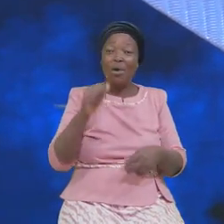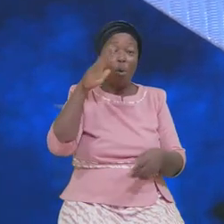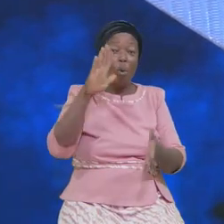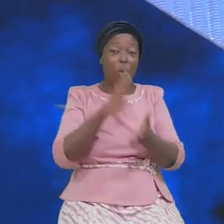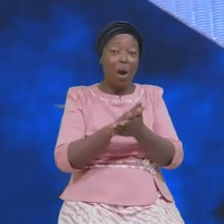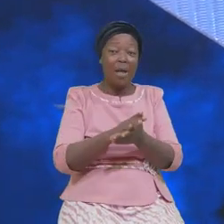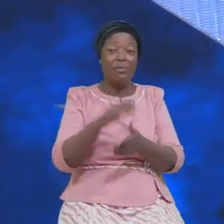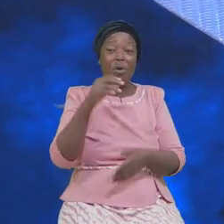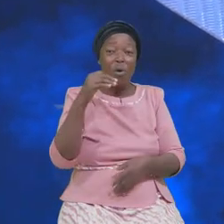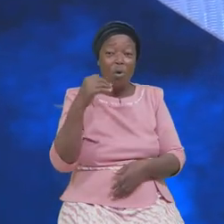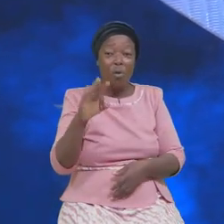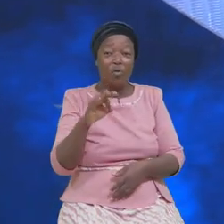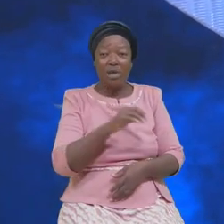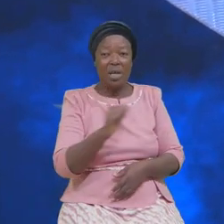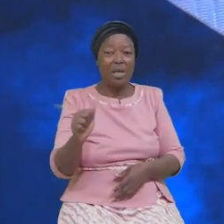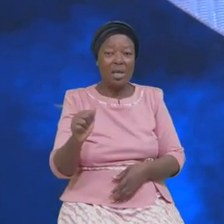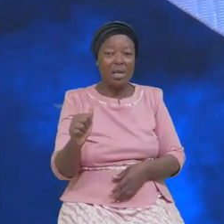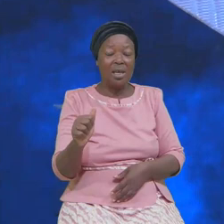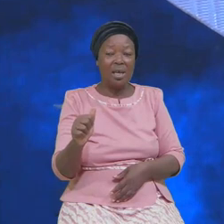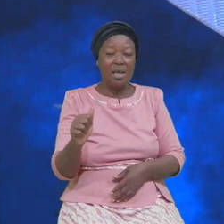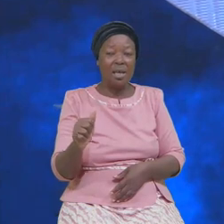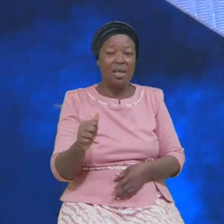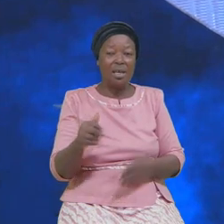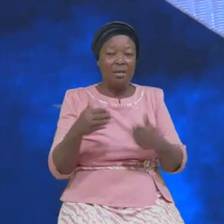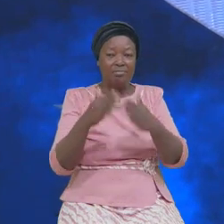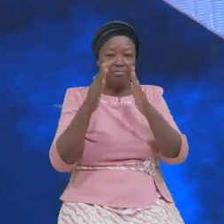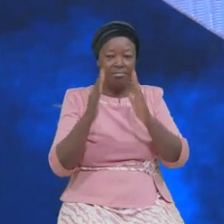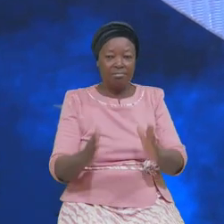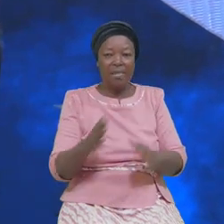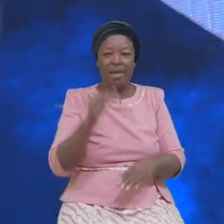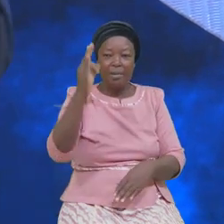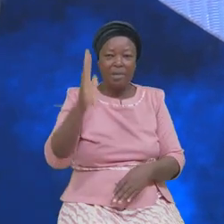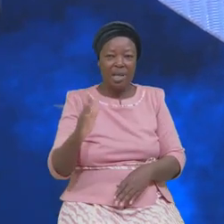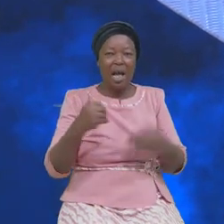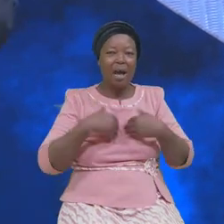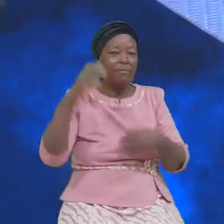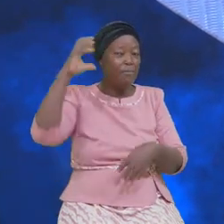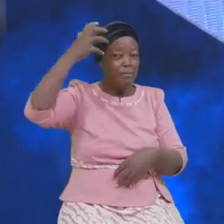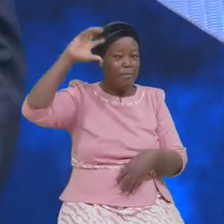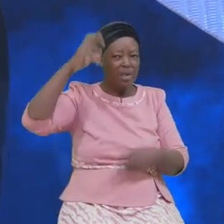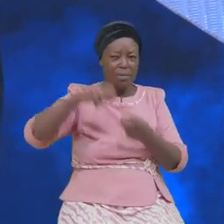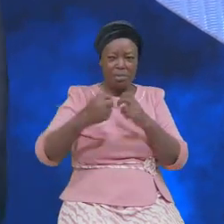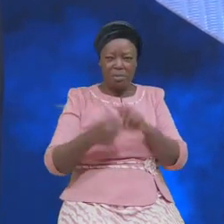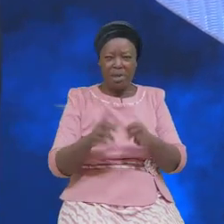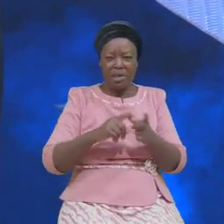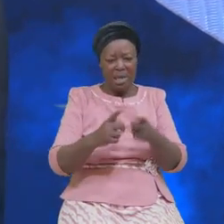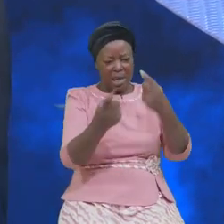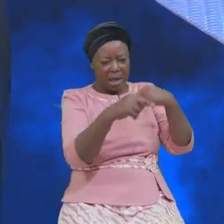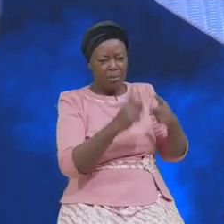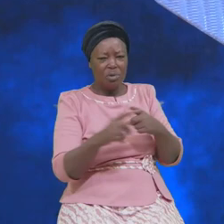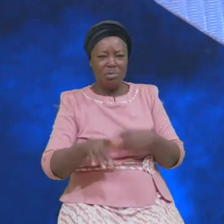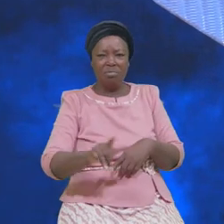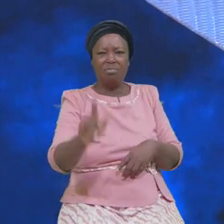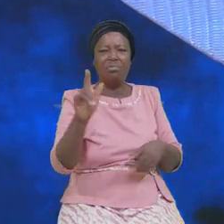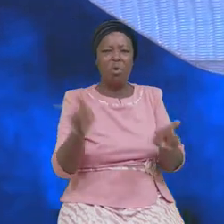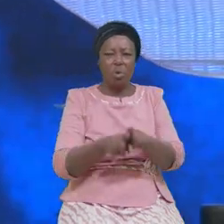of a pastor, a leader, mental problem. And they came to the airport too.